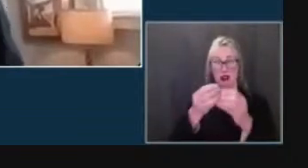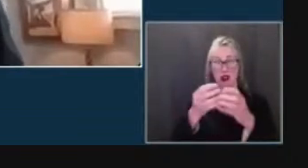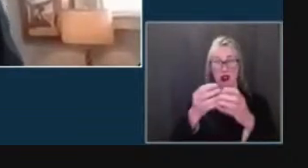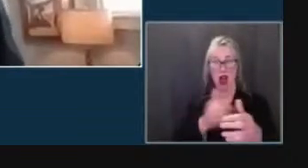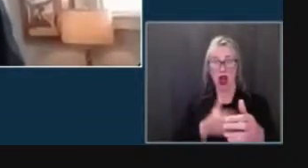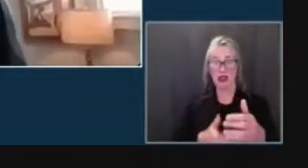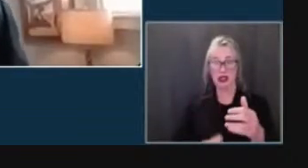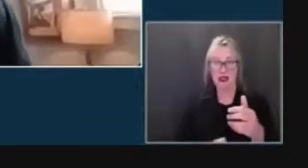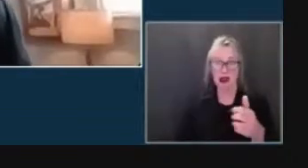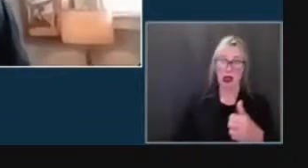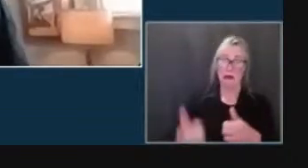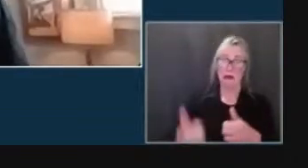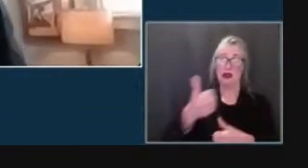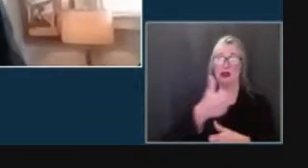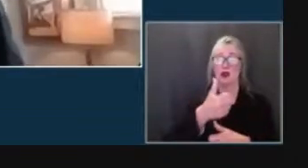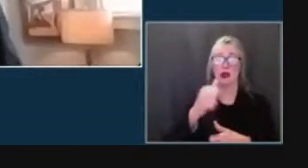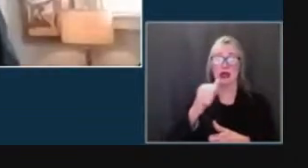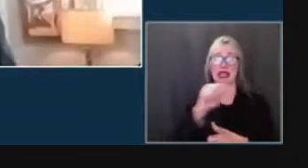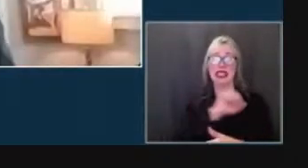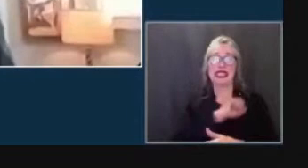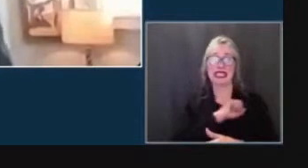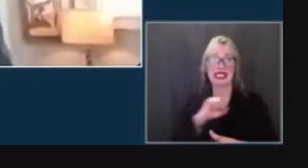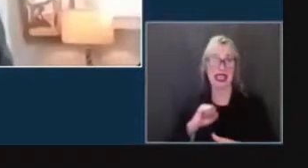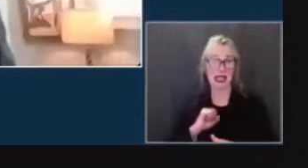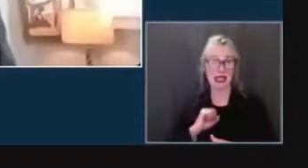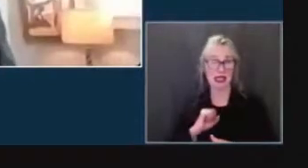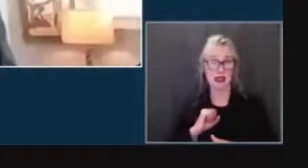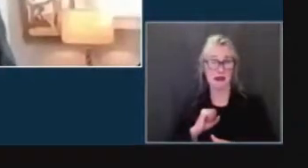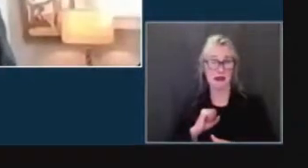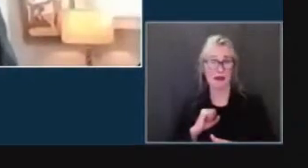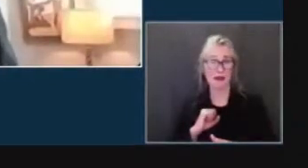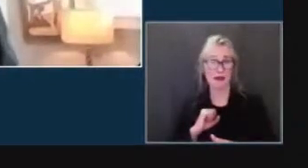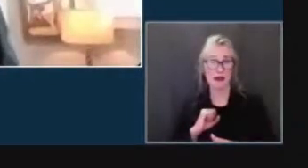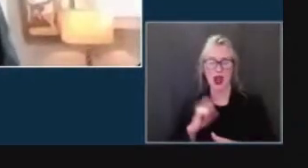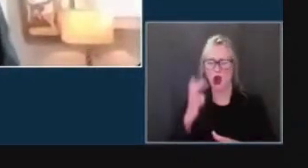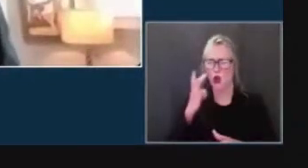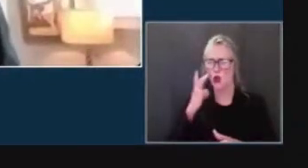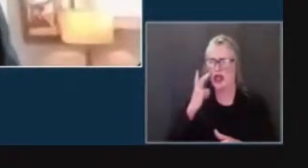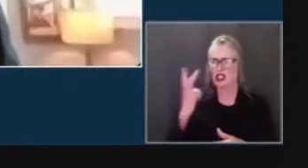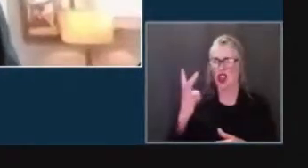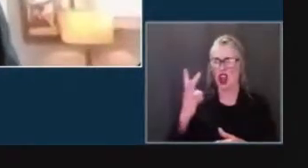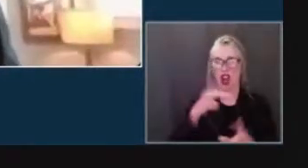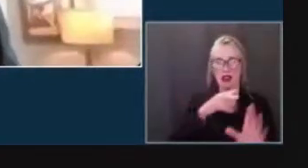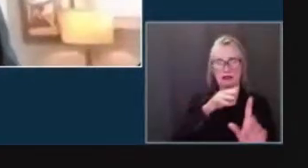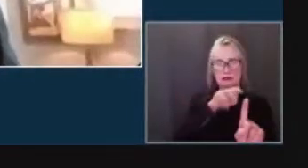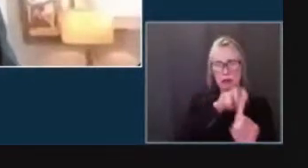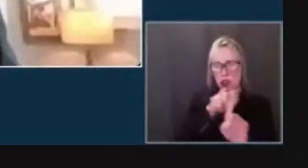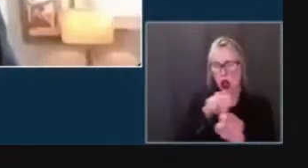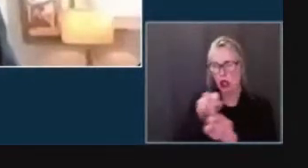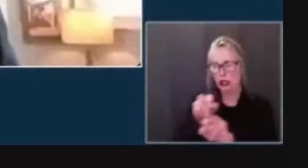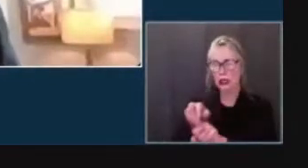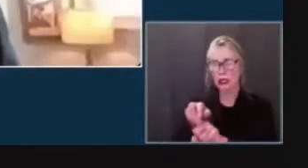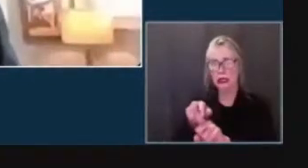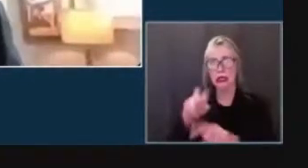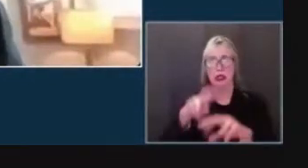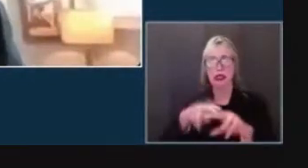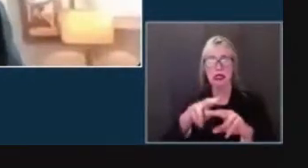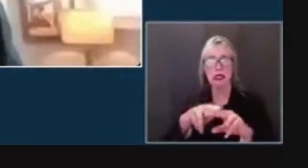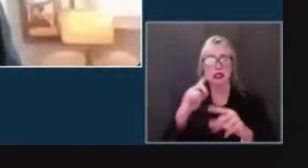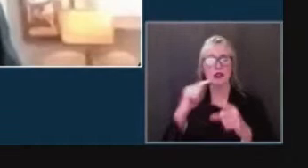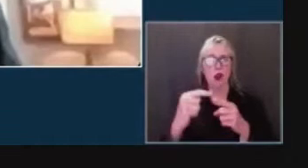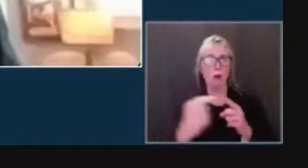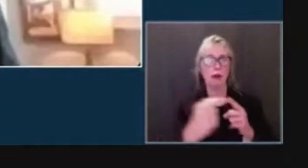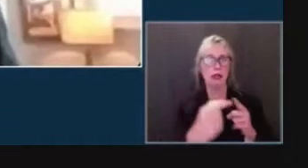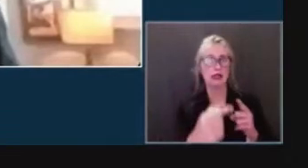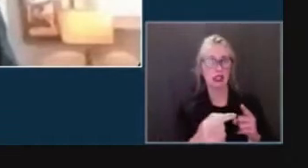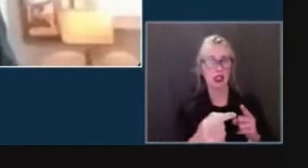Senate. Right away, we began targeting opposition seats together with you. As a result of